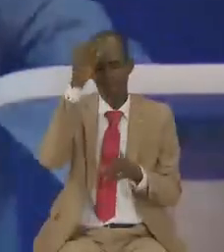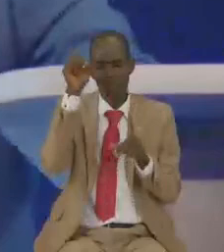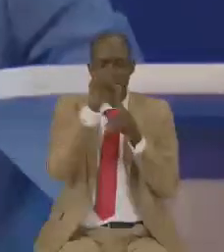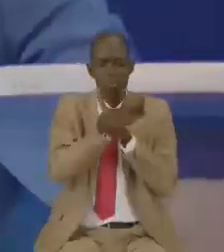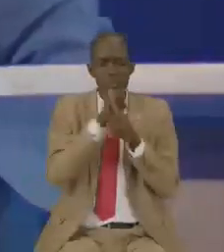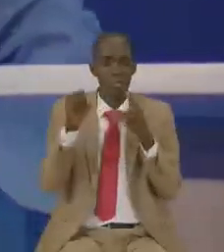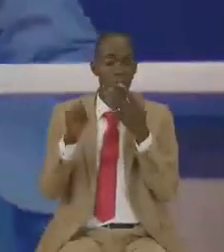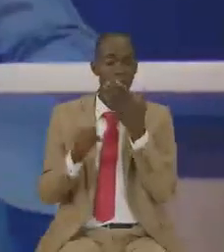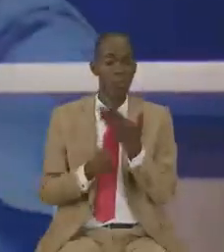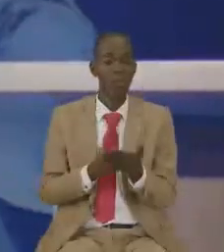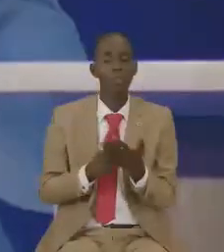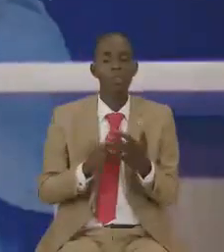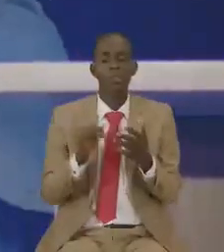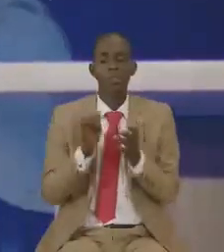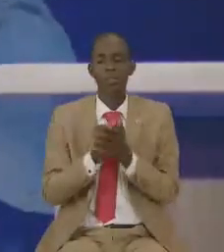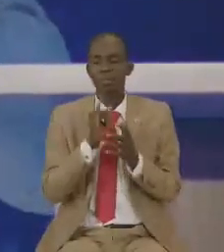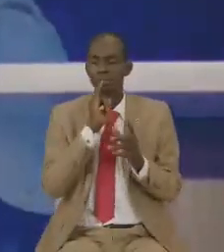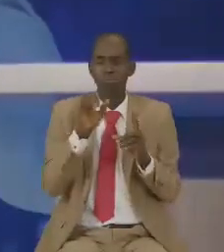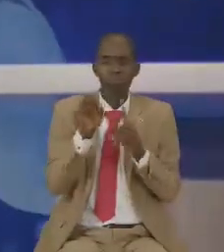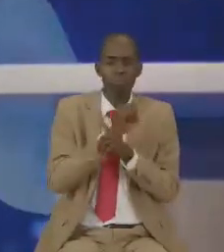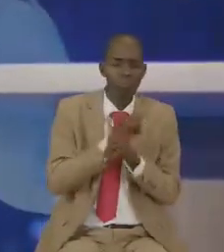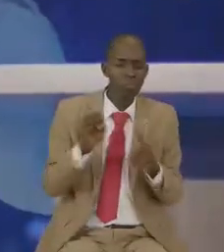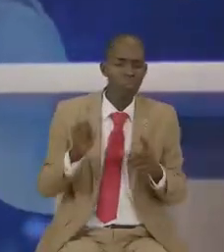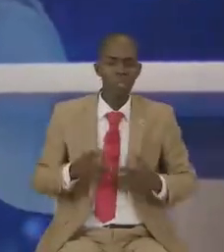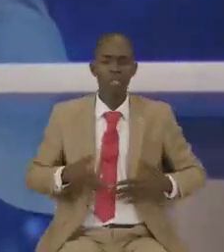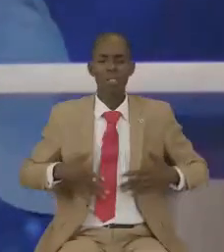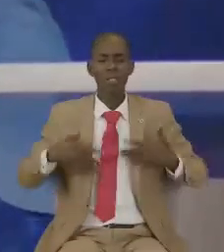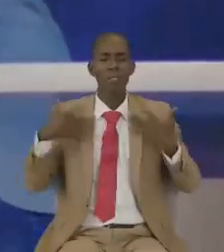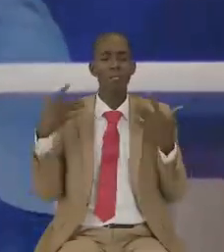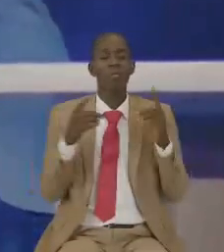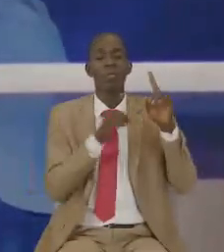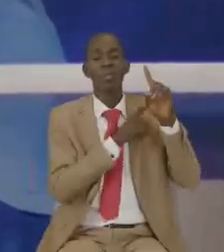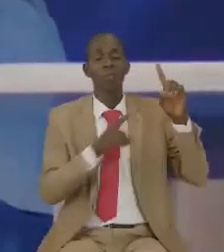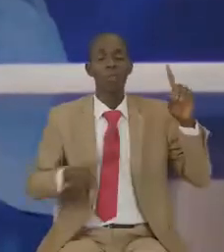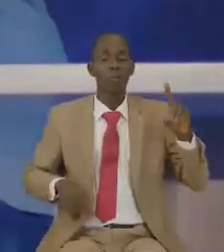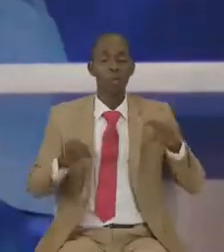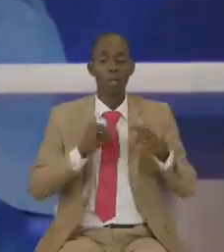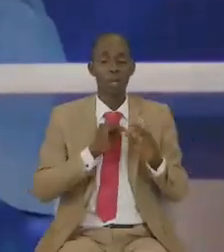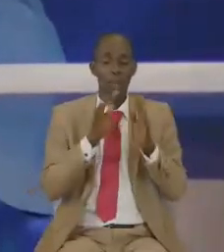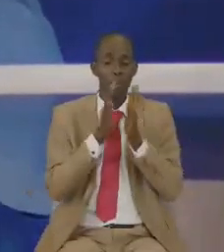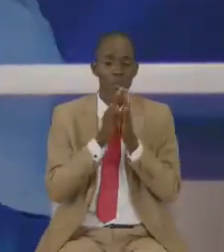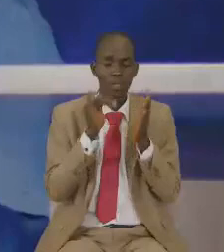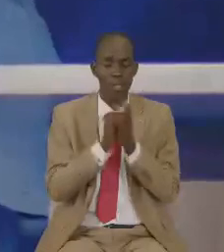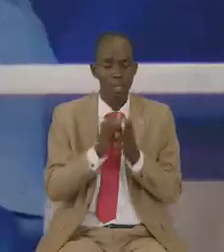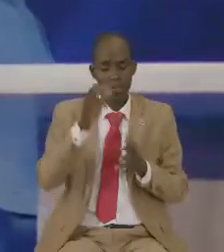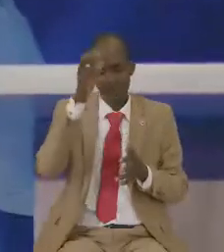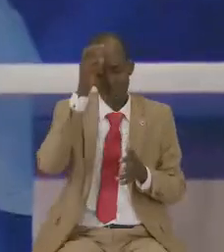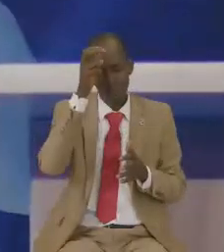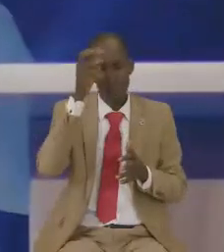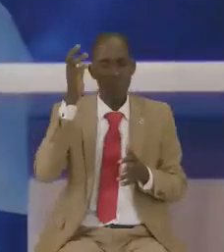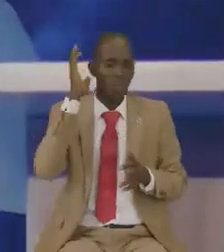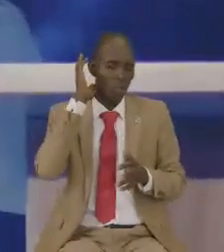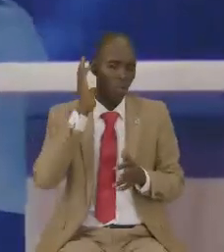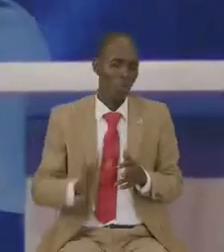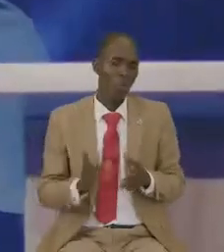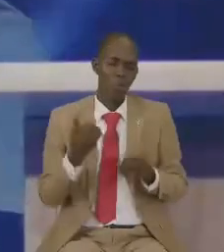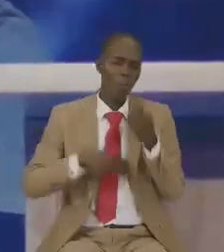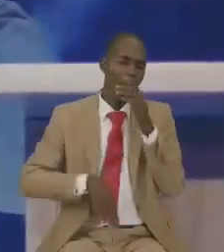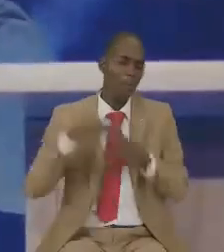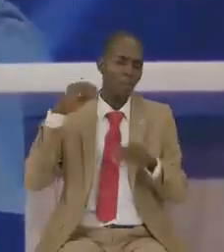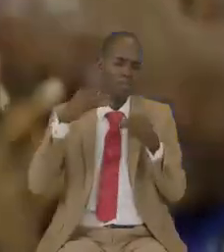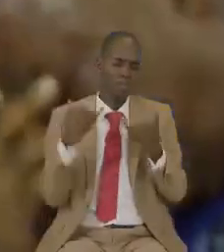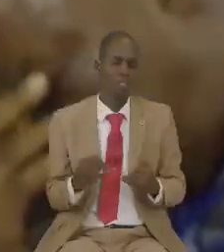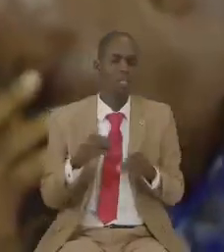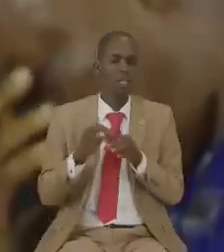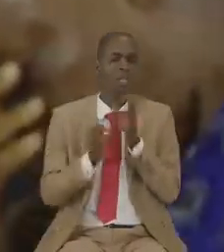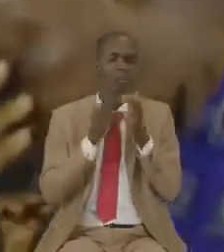there, tormenting life, harassing life, Lord, I pray that demon will come out now in